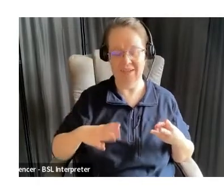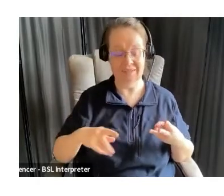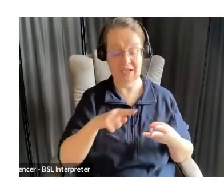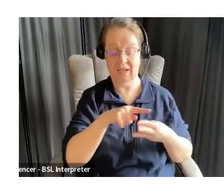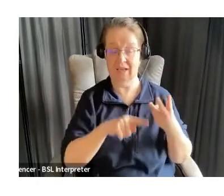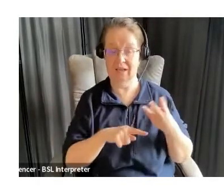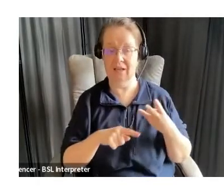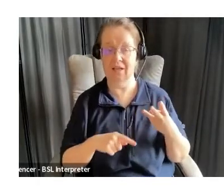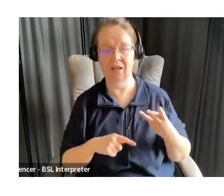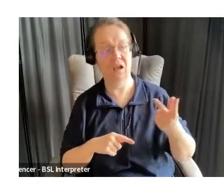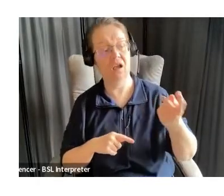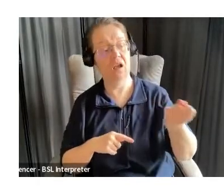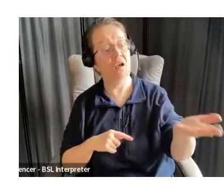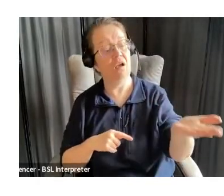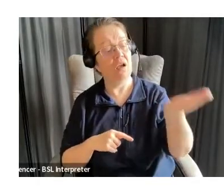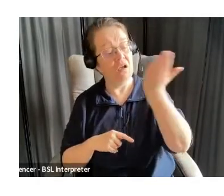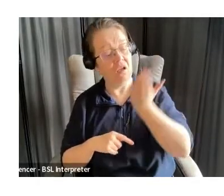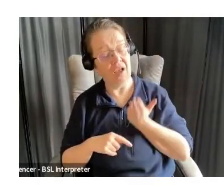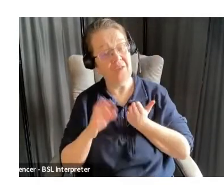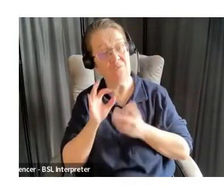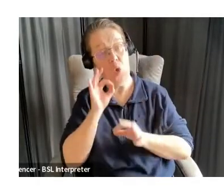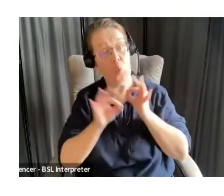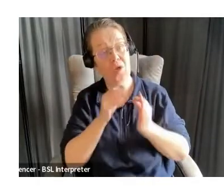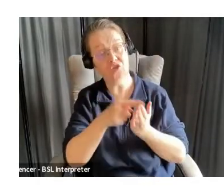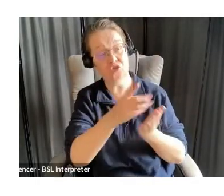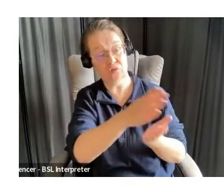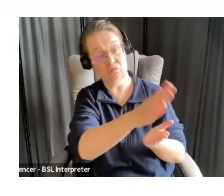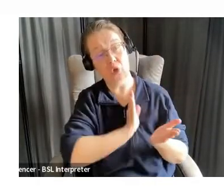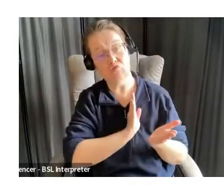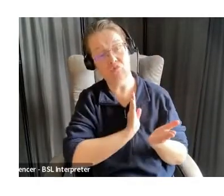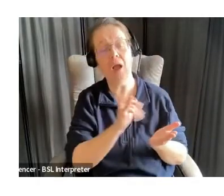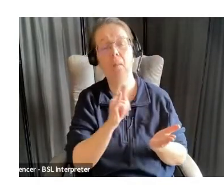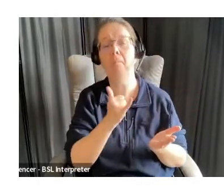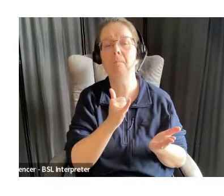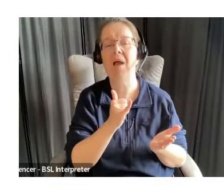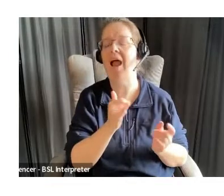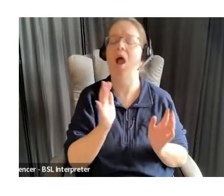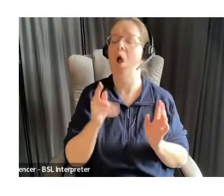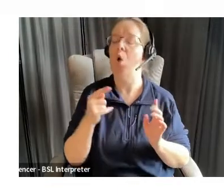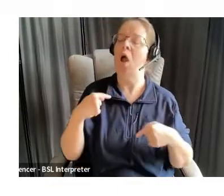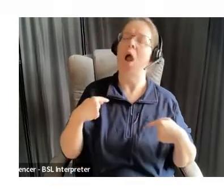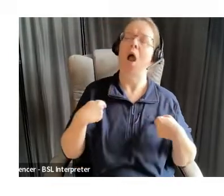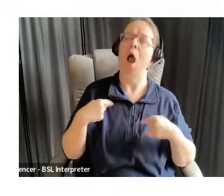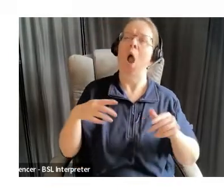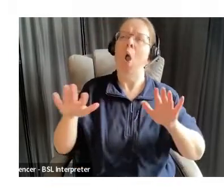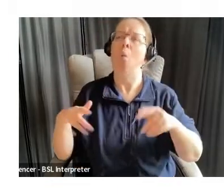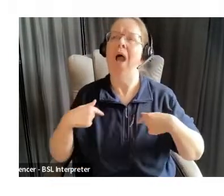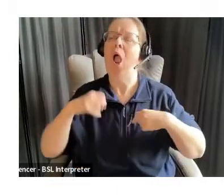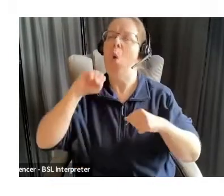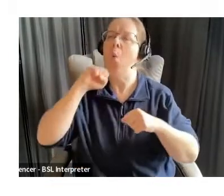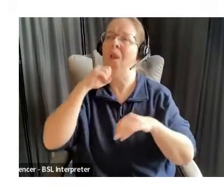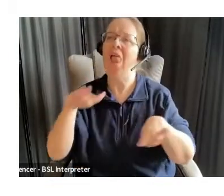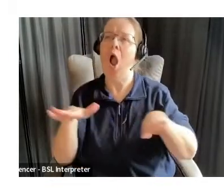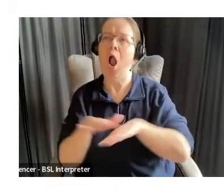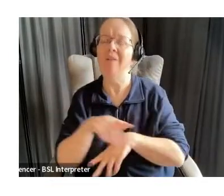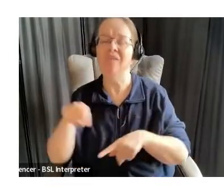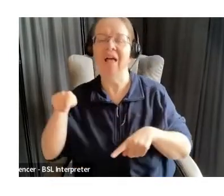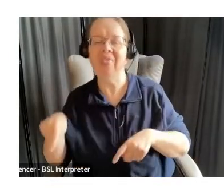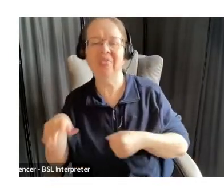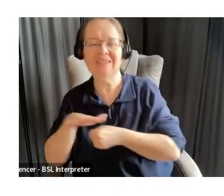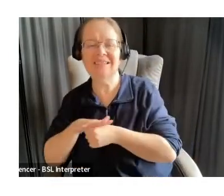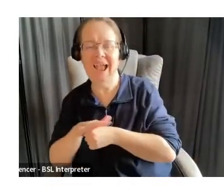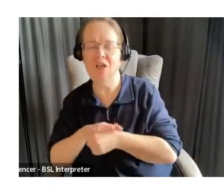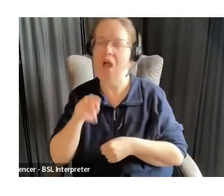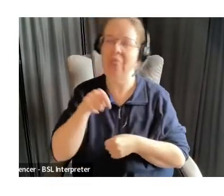you the questions directly, they may give you areas that they're going to cover. Now, here's